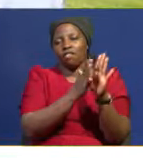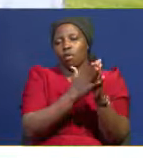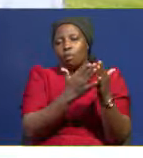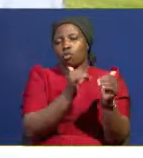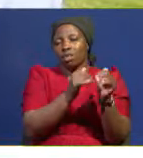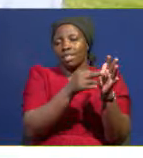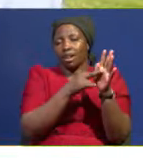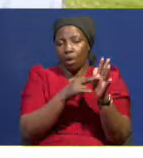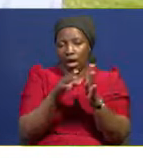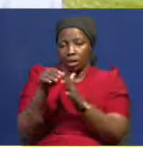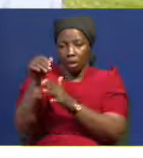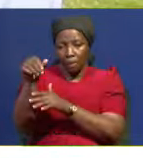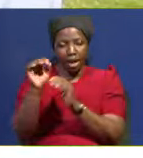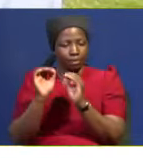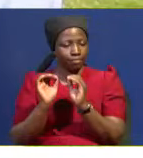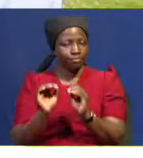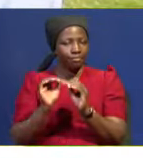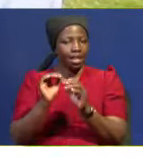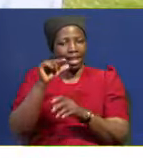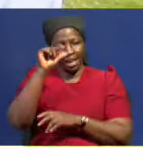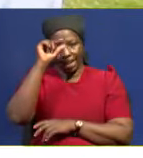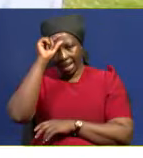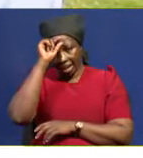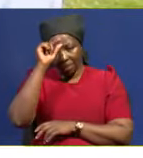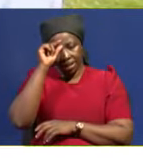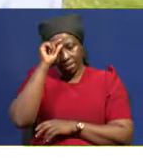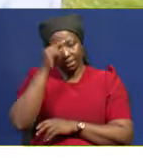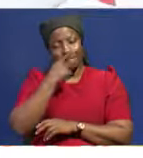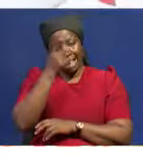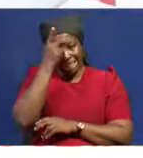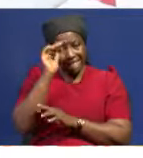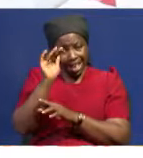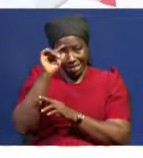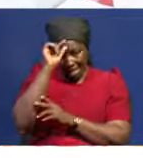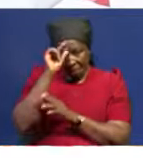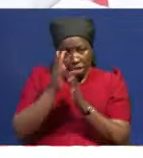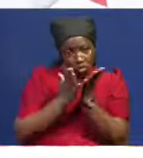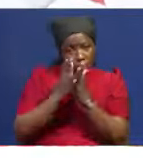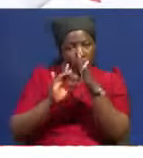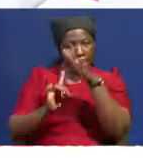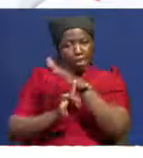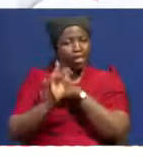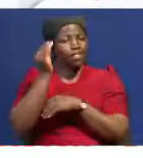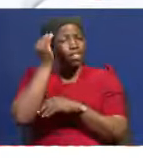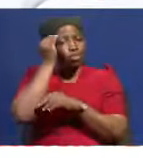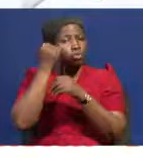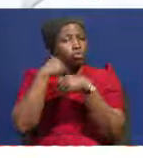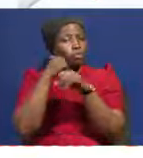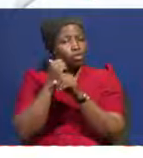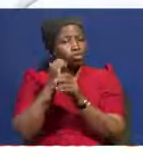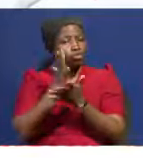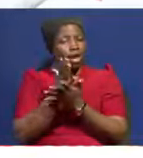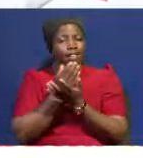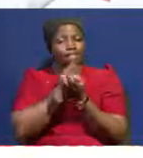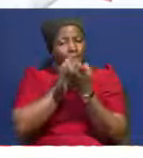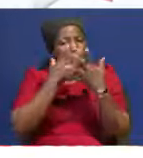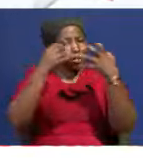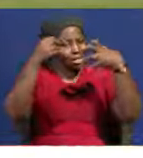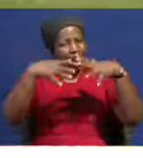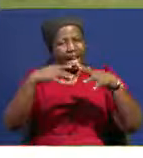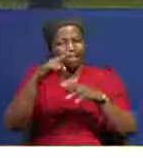on the government through the Ministry of Education to ensure there is clear information in a timely manner to